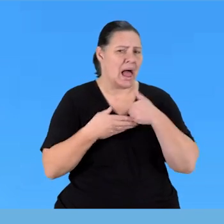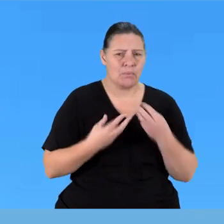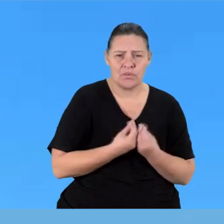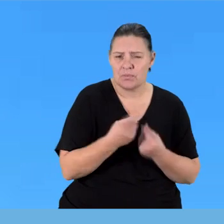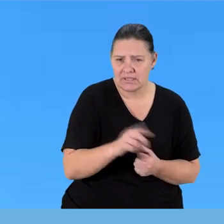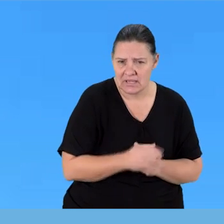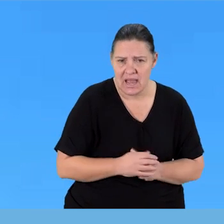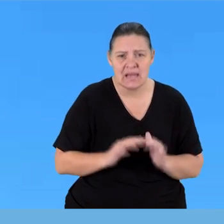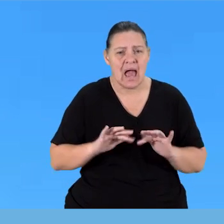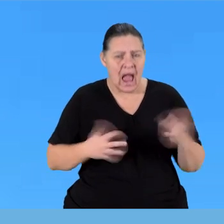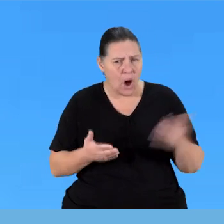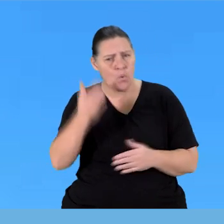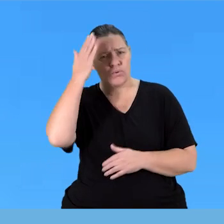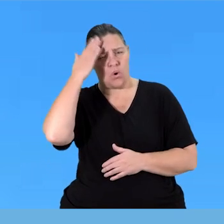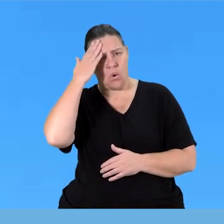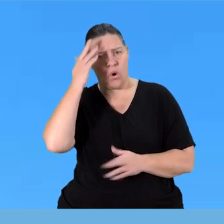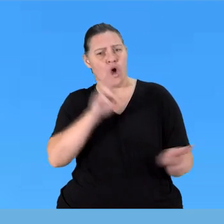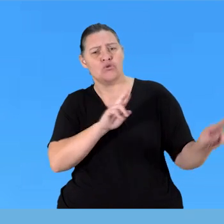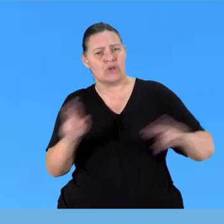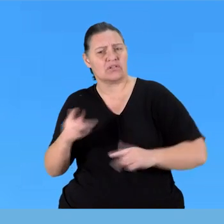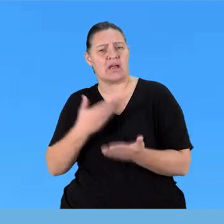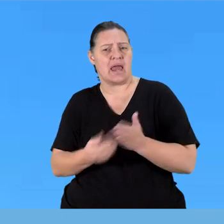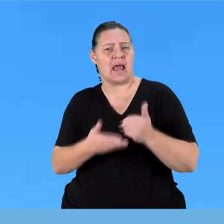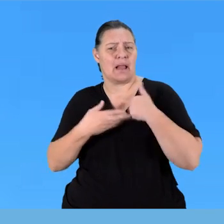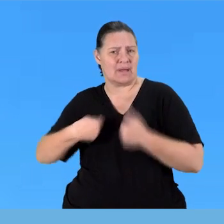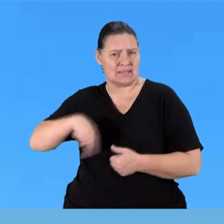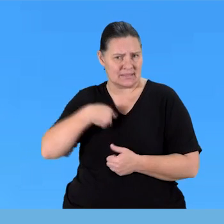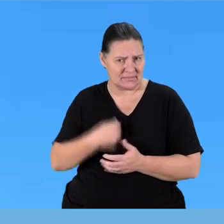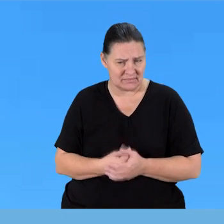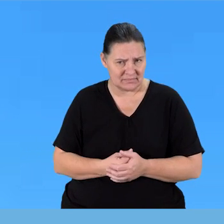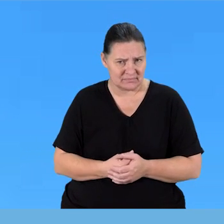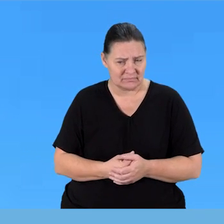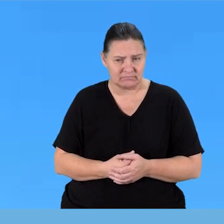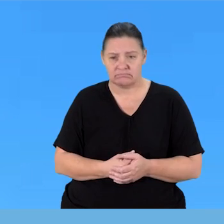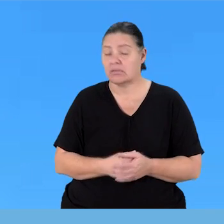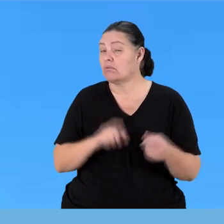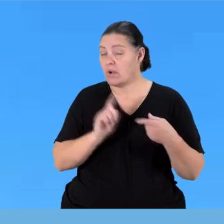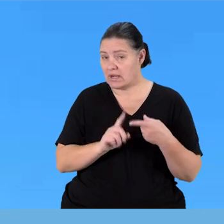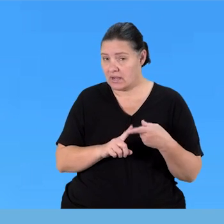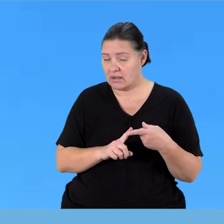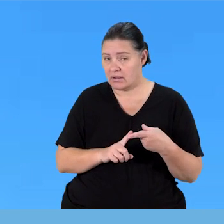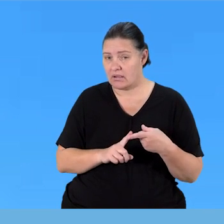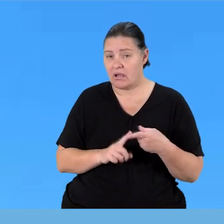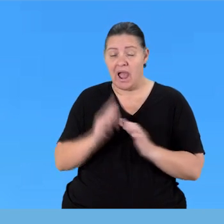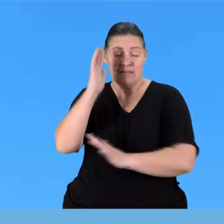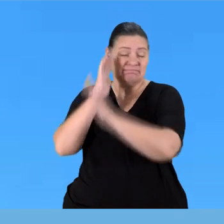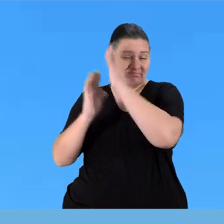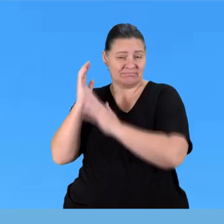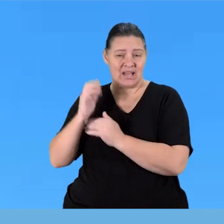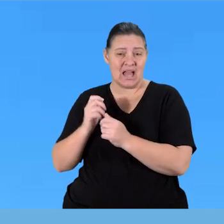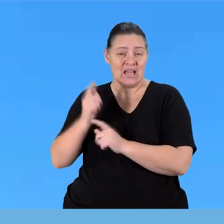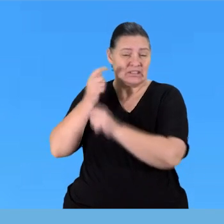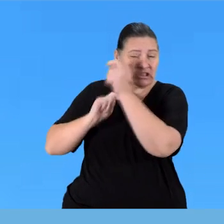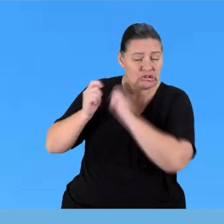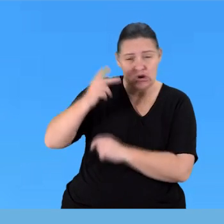What do they help us with? And how do we know that this reaction is useful to us? Number 1, indigenous